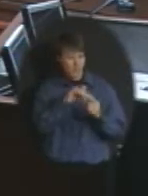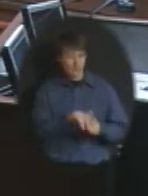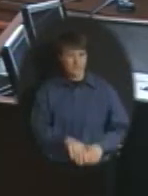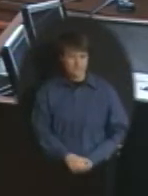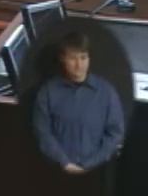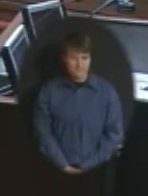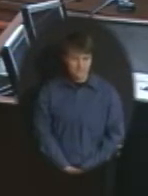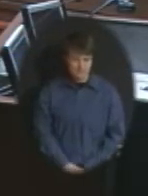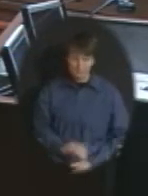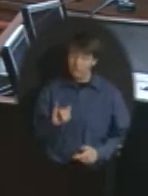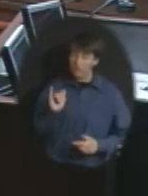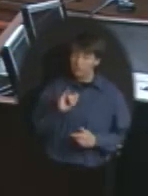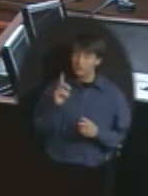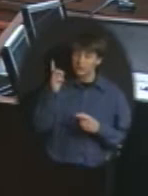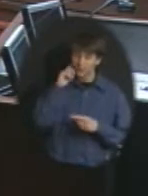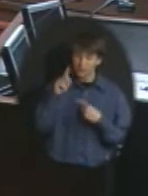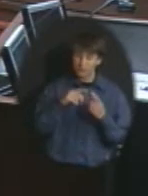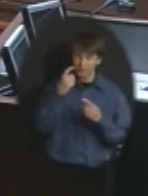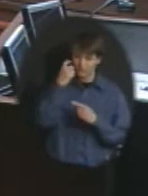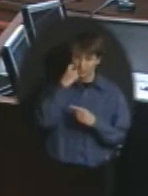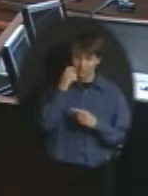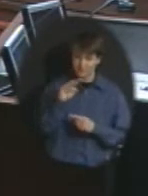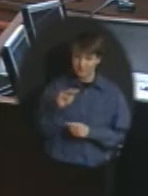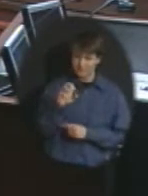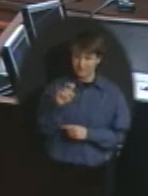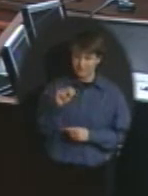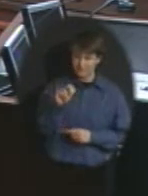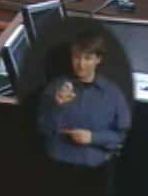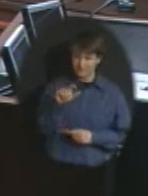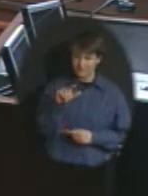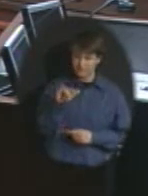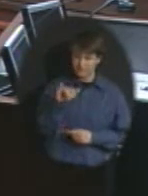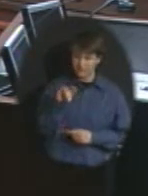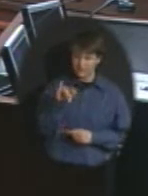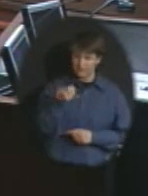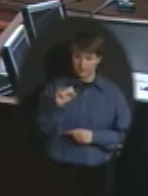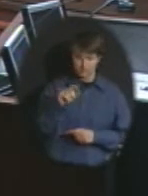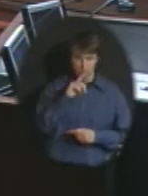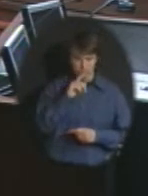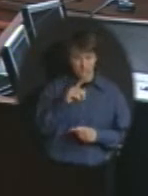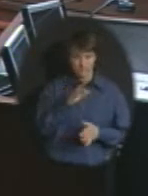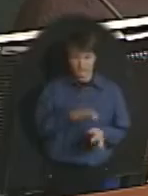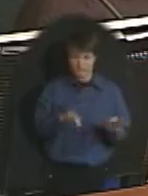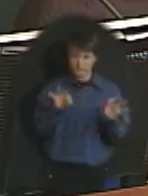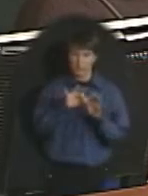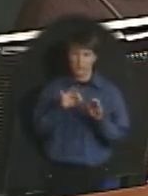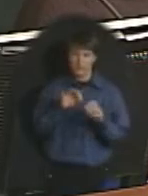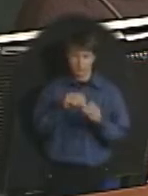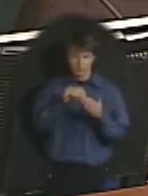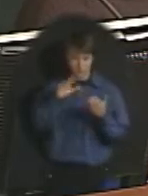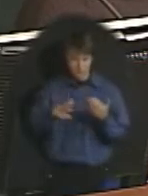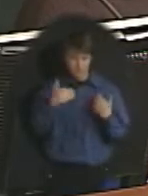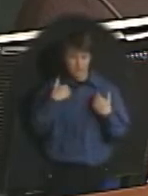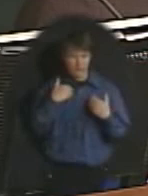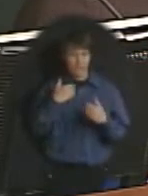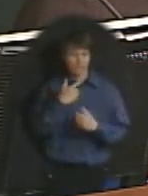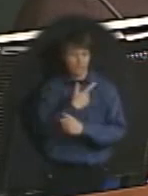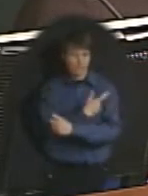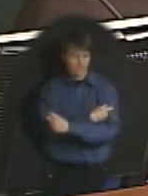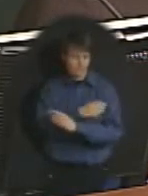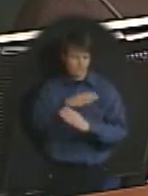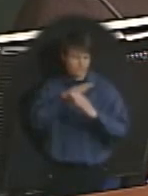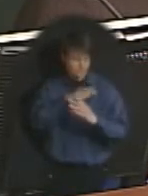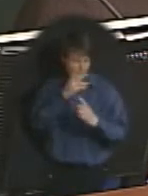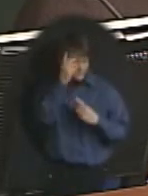And also, when you hear about the recent outbreak of meningitis, it's really critical that our students are up to date on their immunizations, and our nurses are the ones